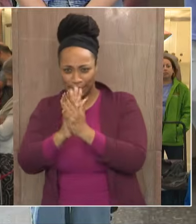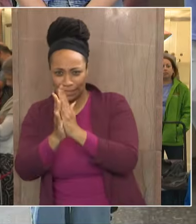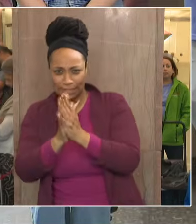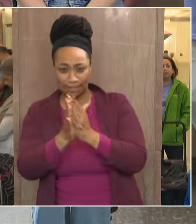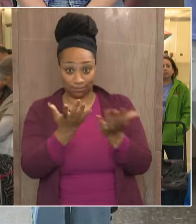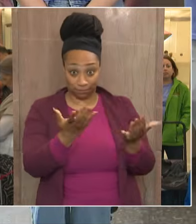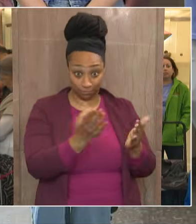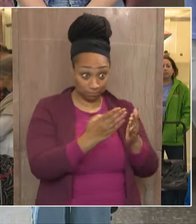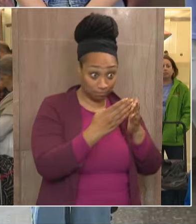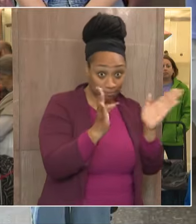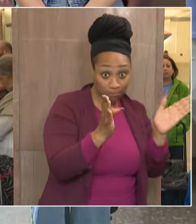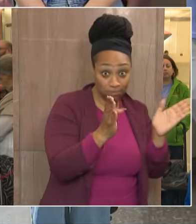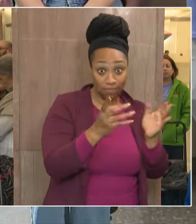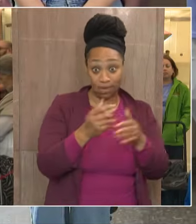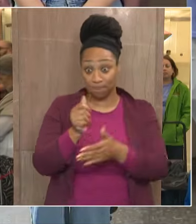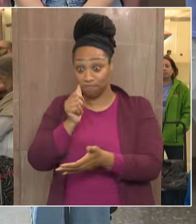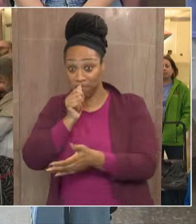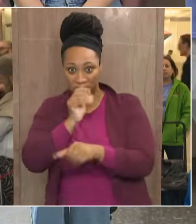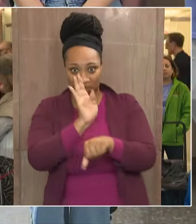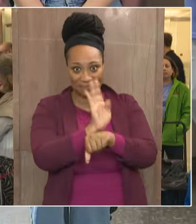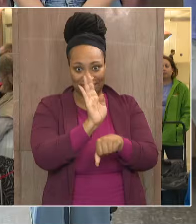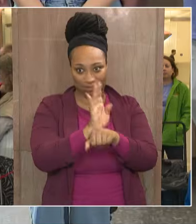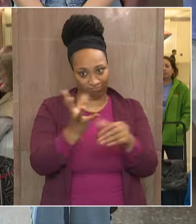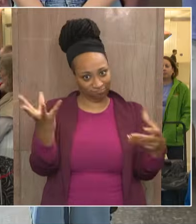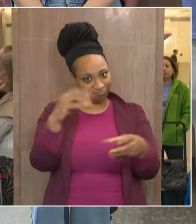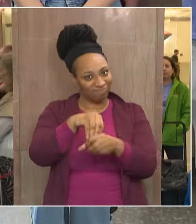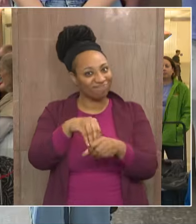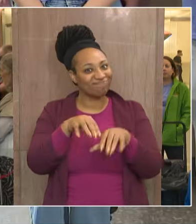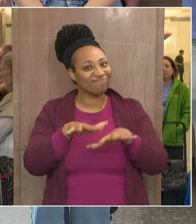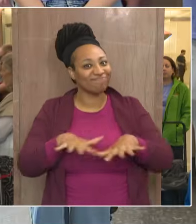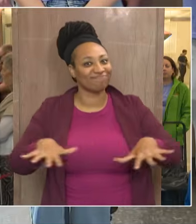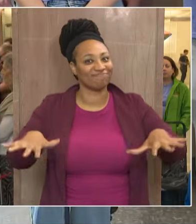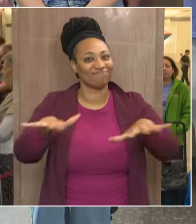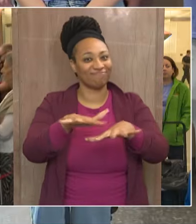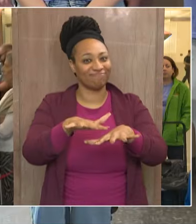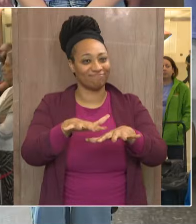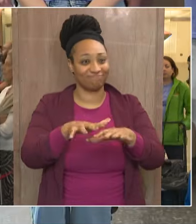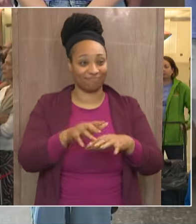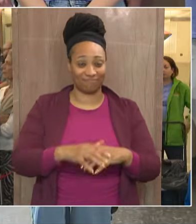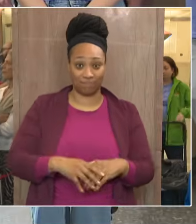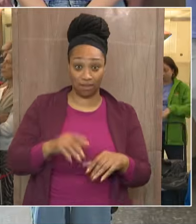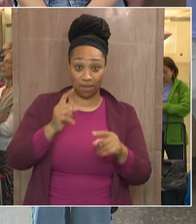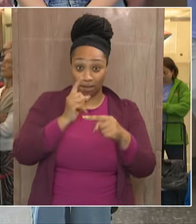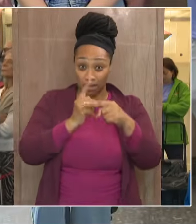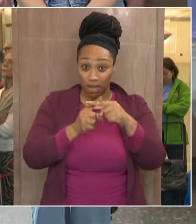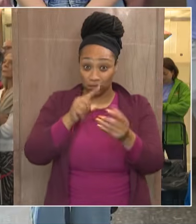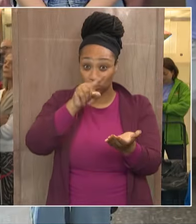zoning regulations to make it easier to do business here in DC.